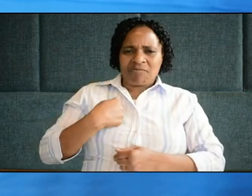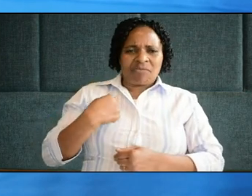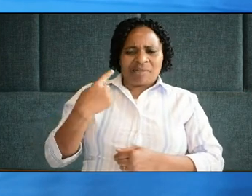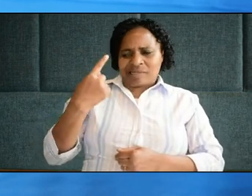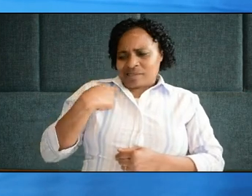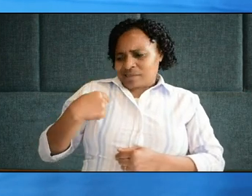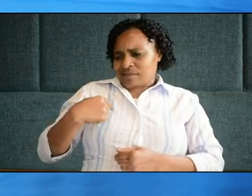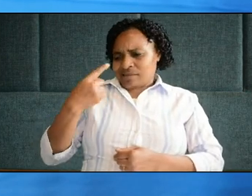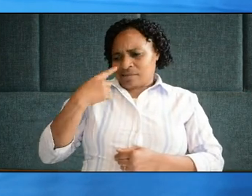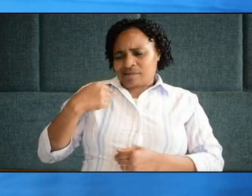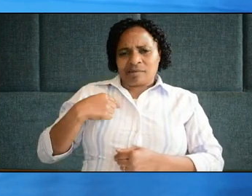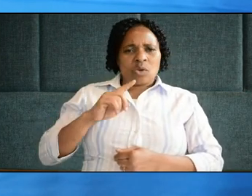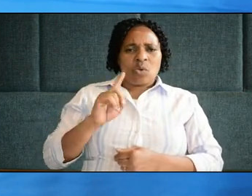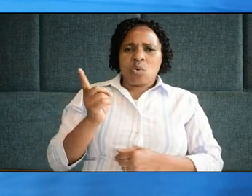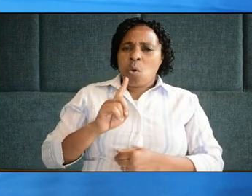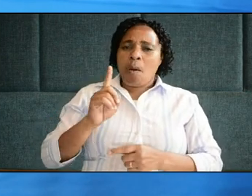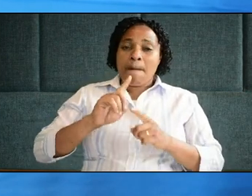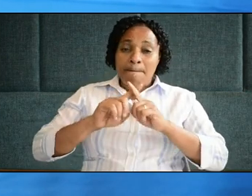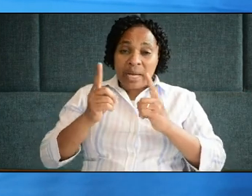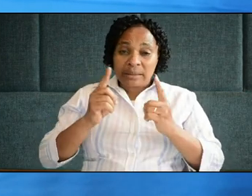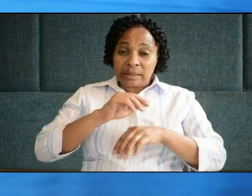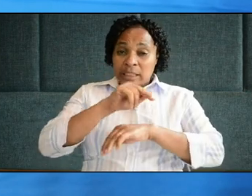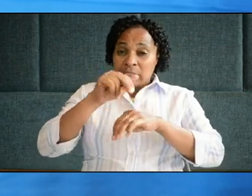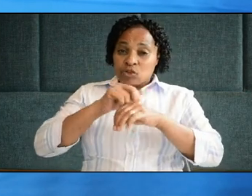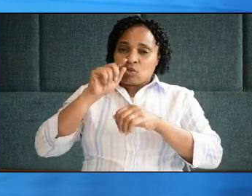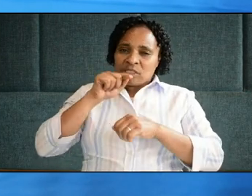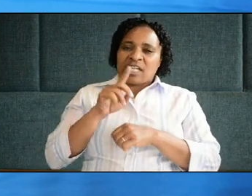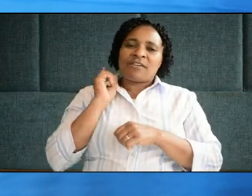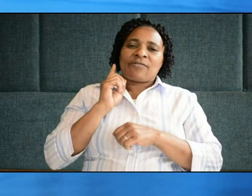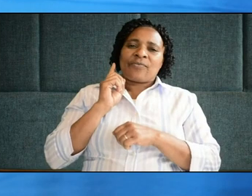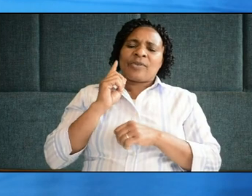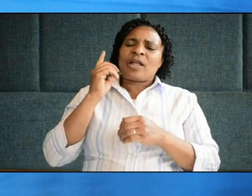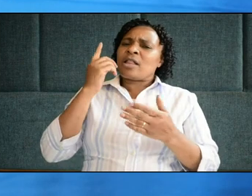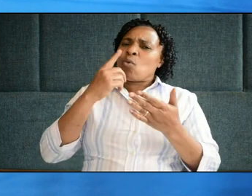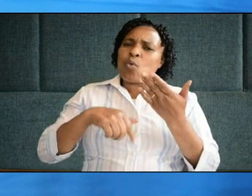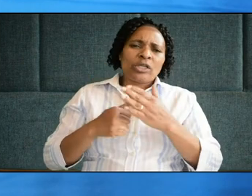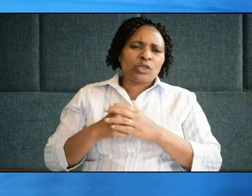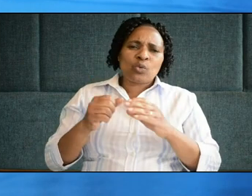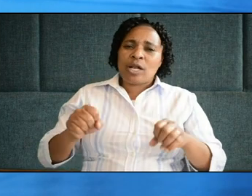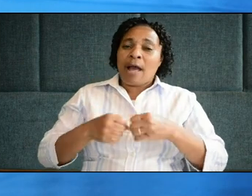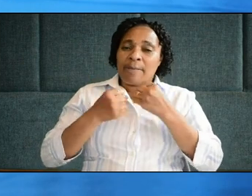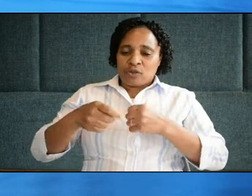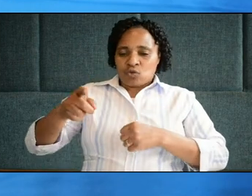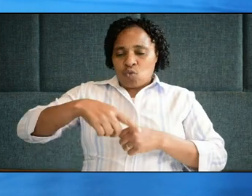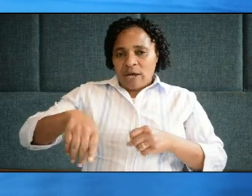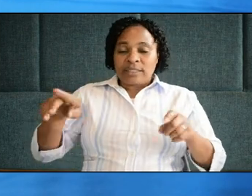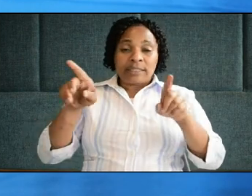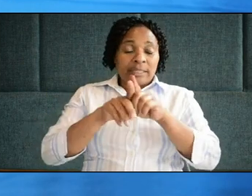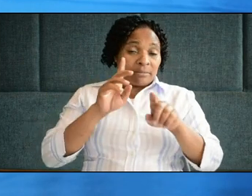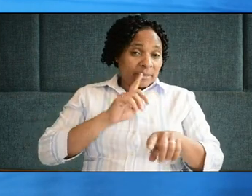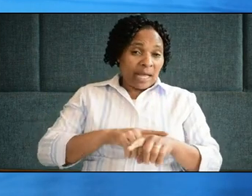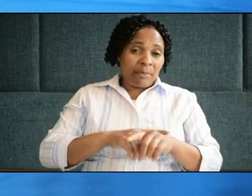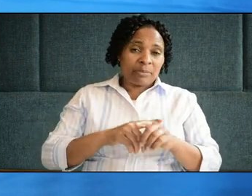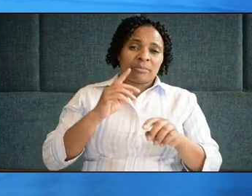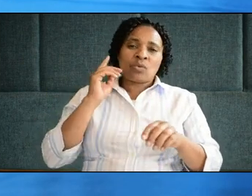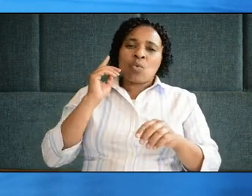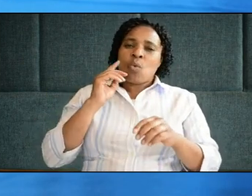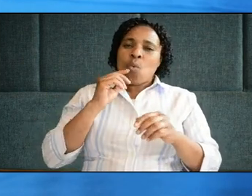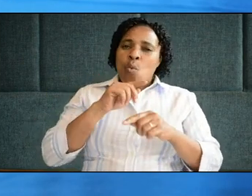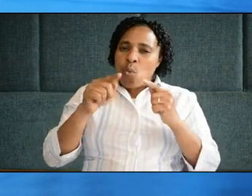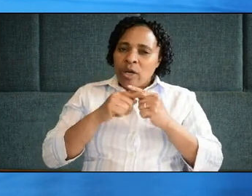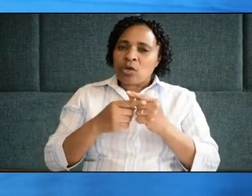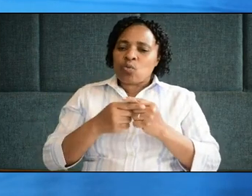the nation itself. Yeah, so that should be what would happen to us as well. When we overcome or